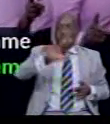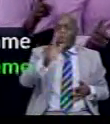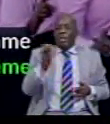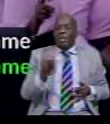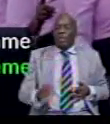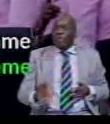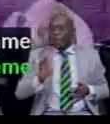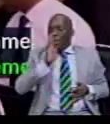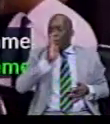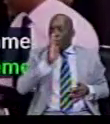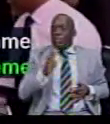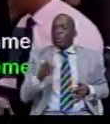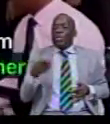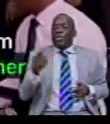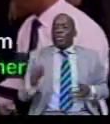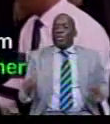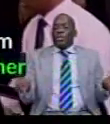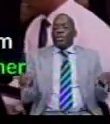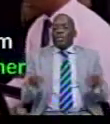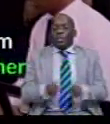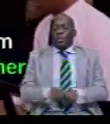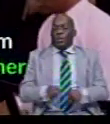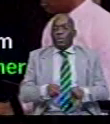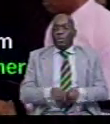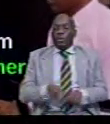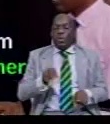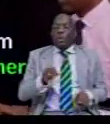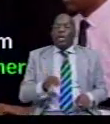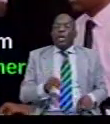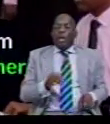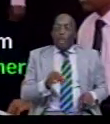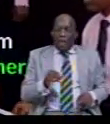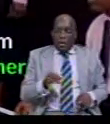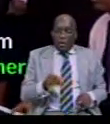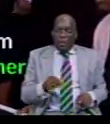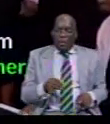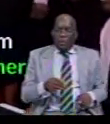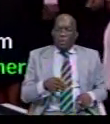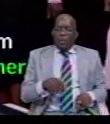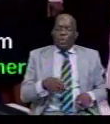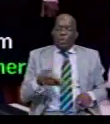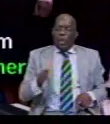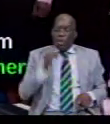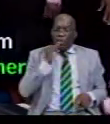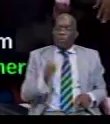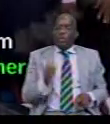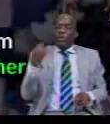Just one.